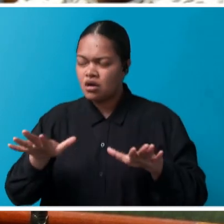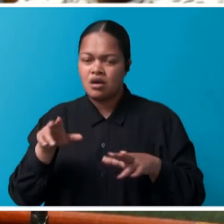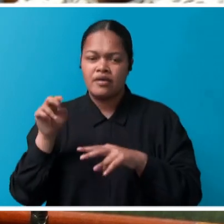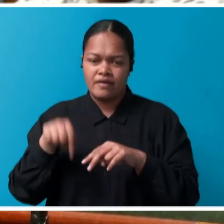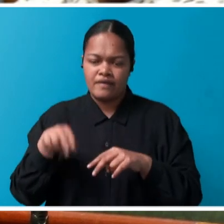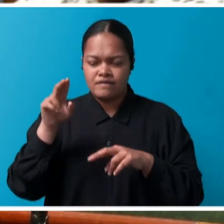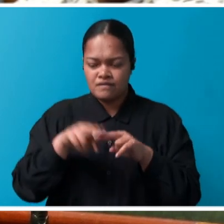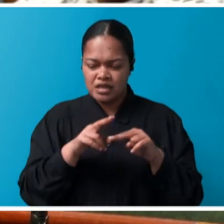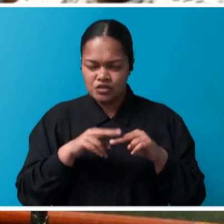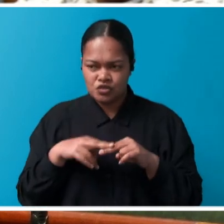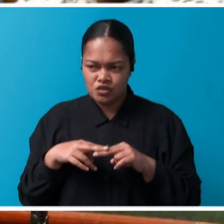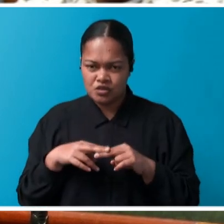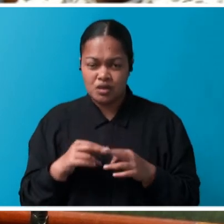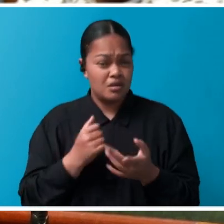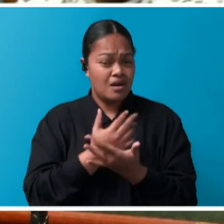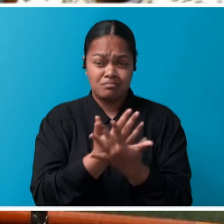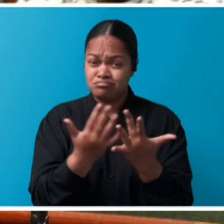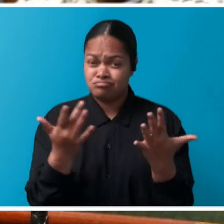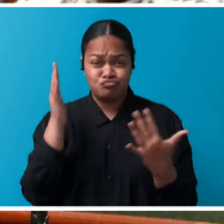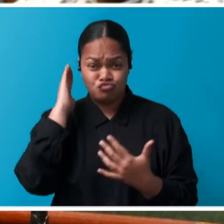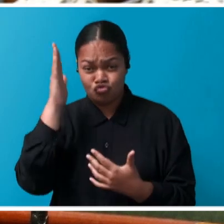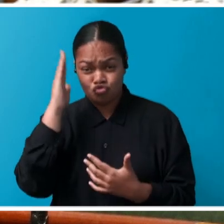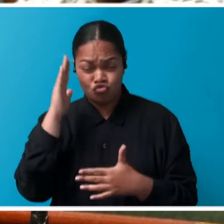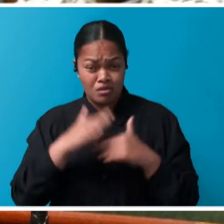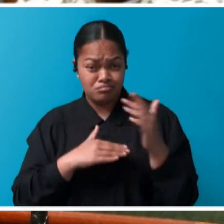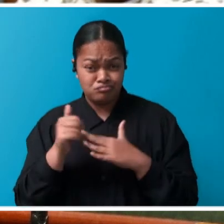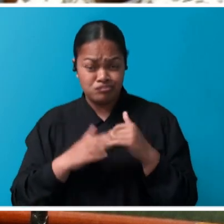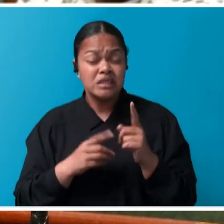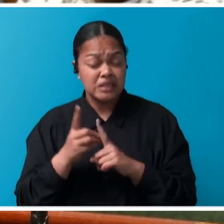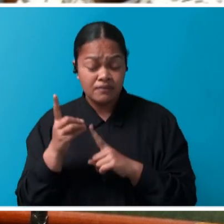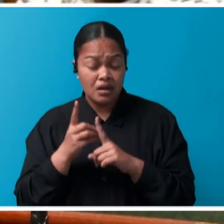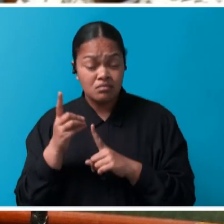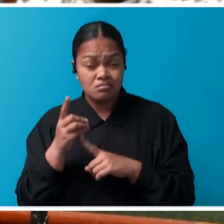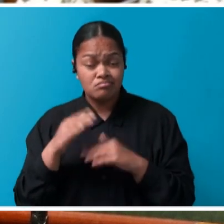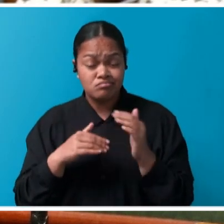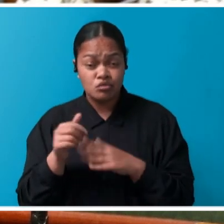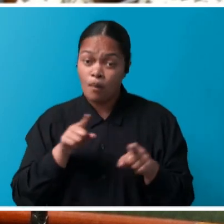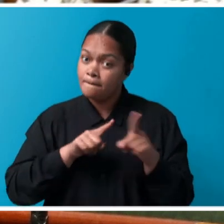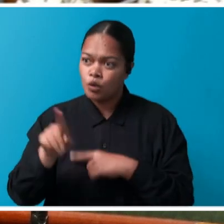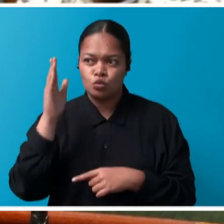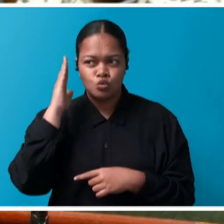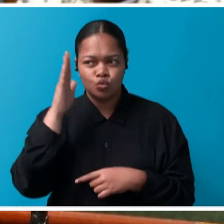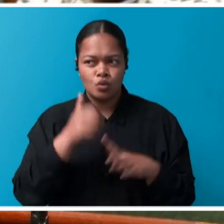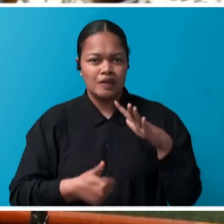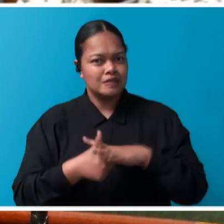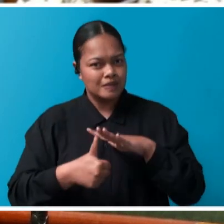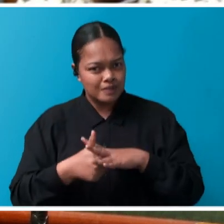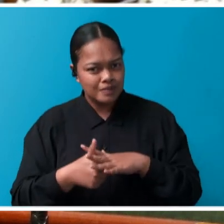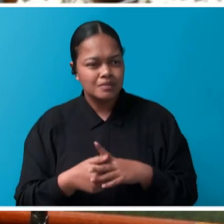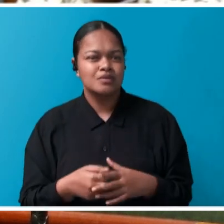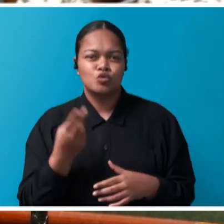countries. A number of new schools and infrastructure development for most schools have been accessibility